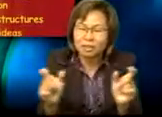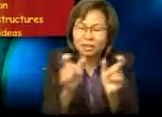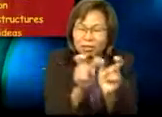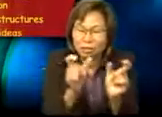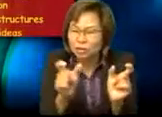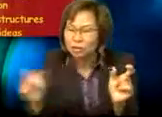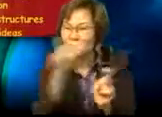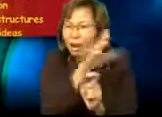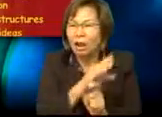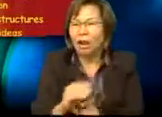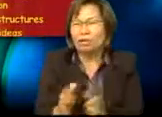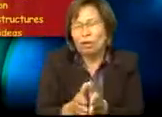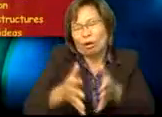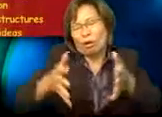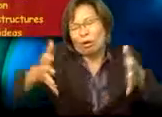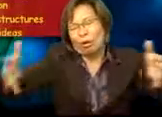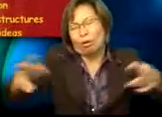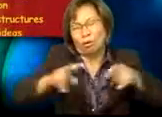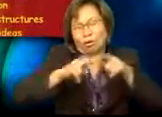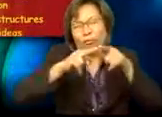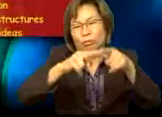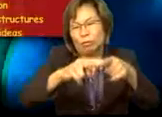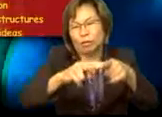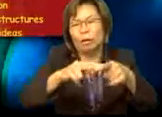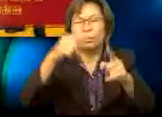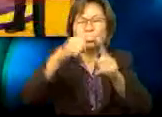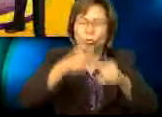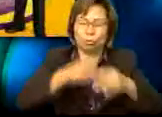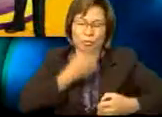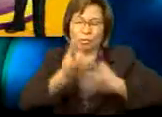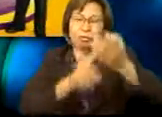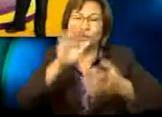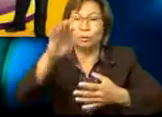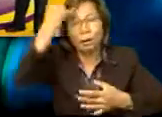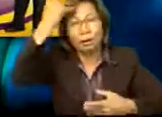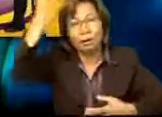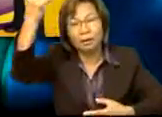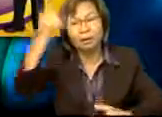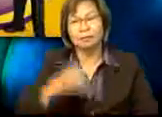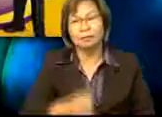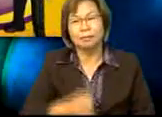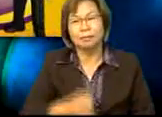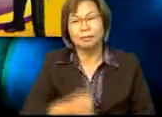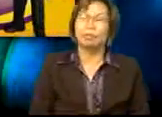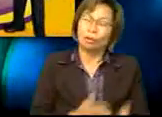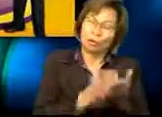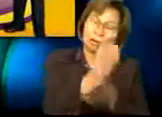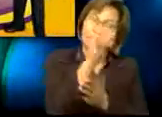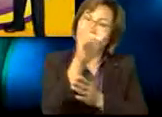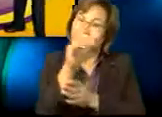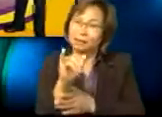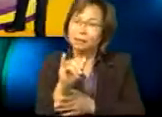of vocabulary to express your ideas. All right, Siti. You have remembered